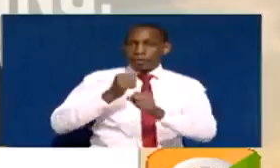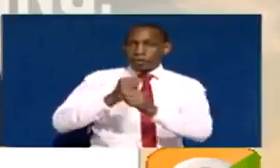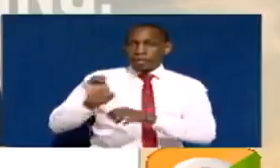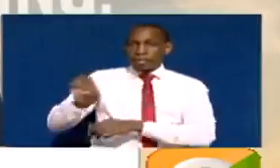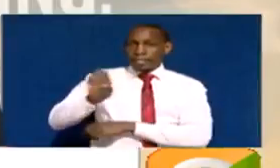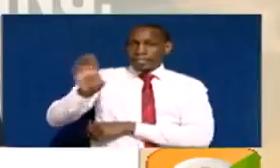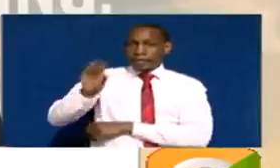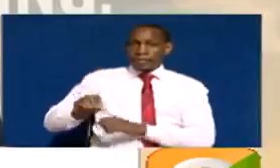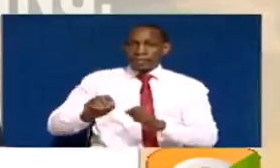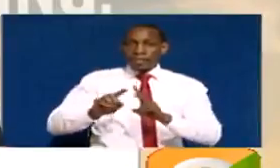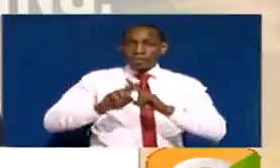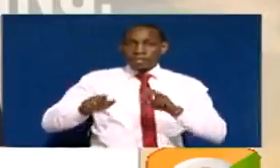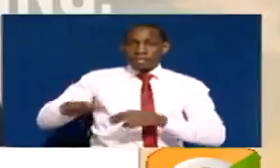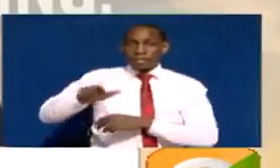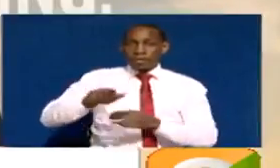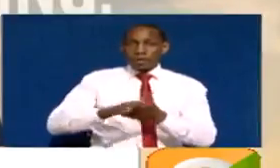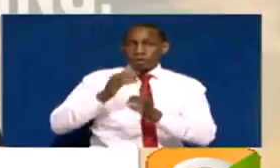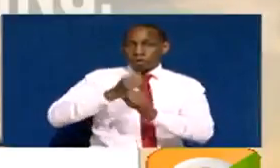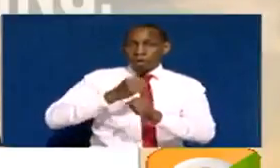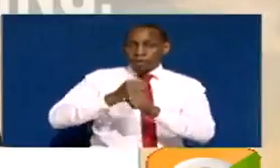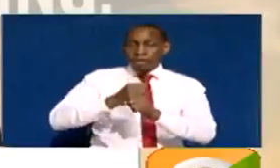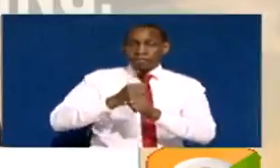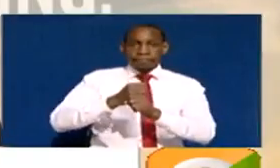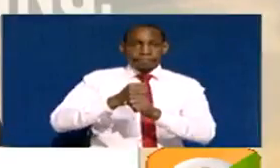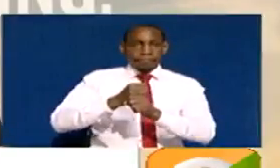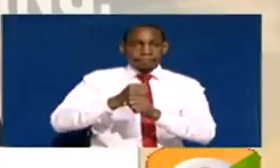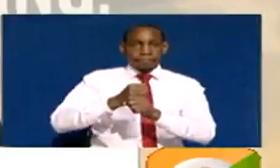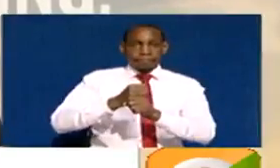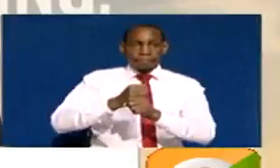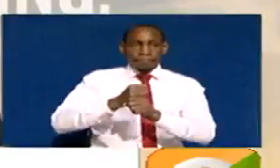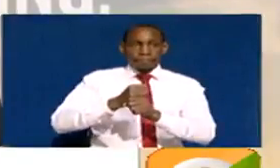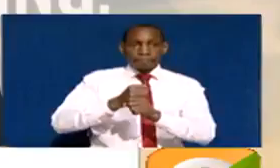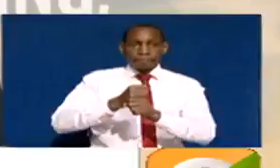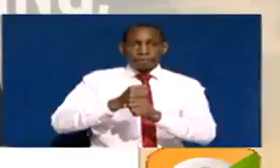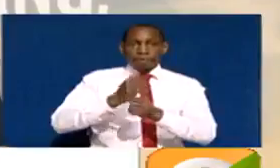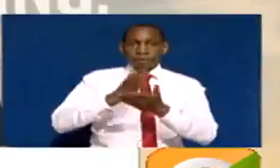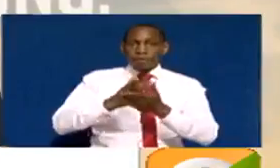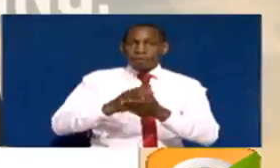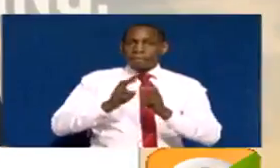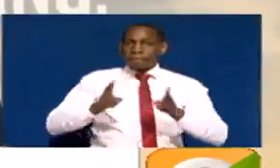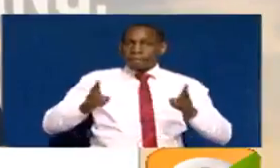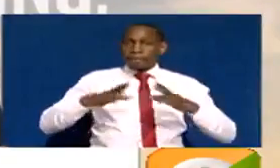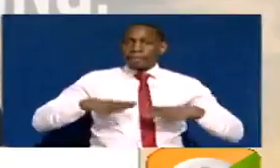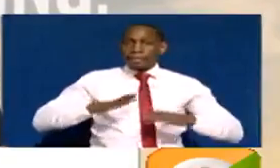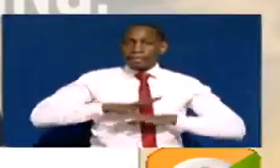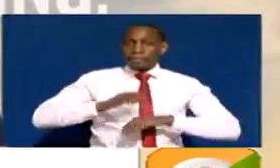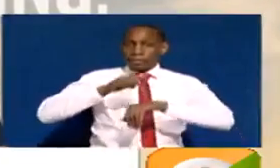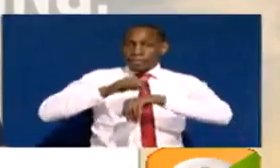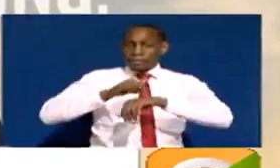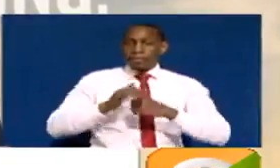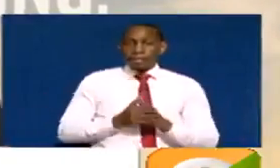East Africa by starting the local blending operations. This is a very proud and satisfying moment for